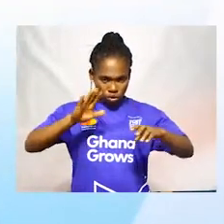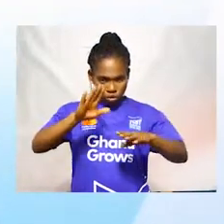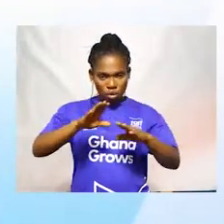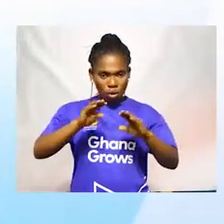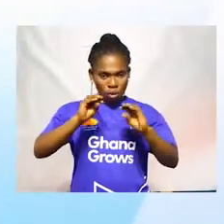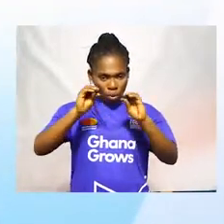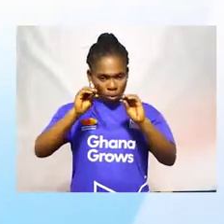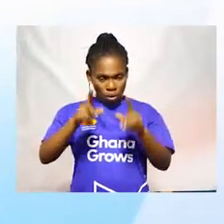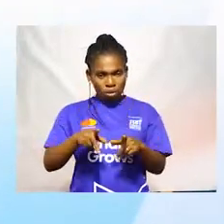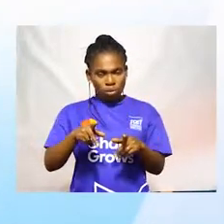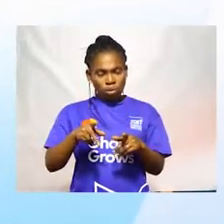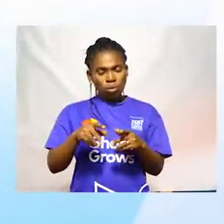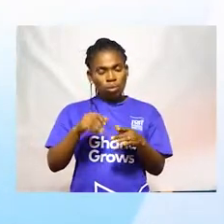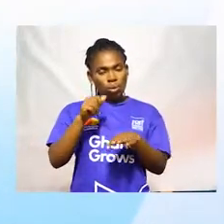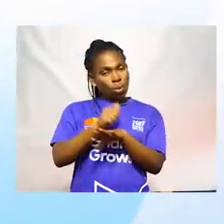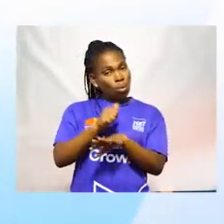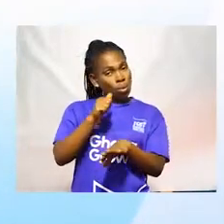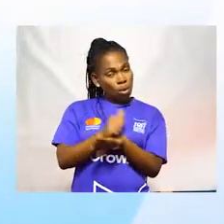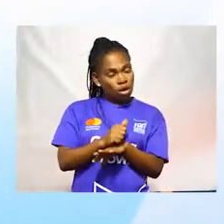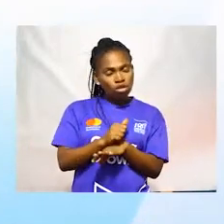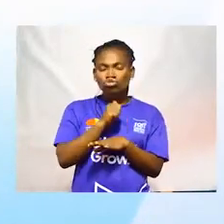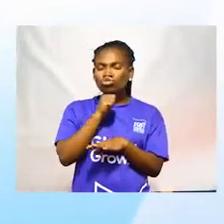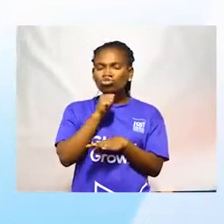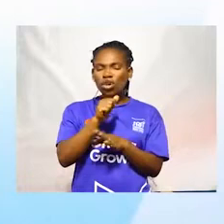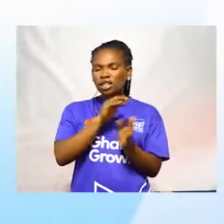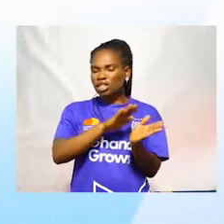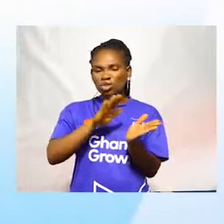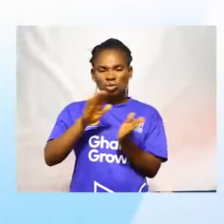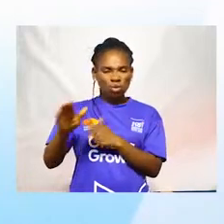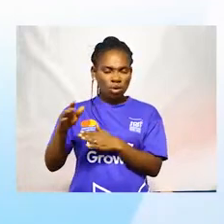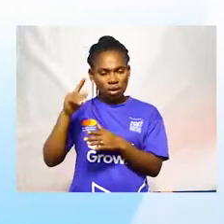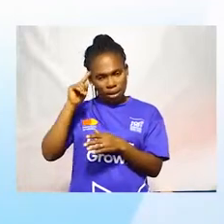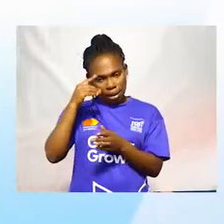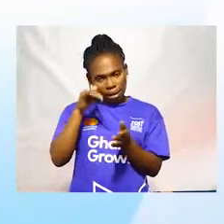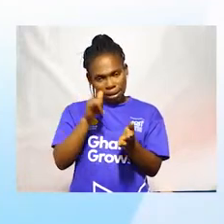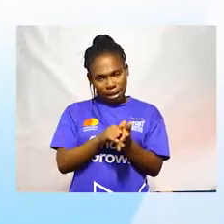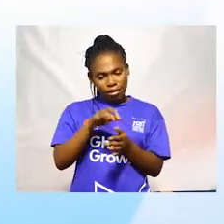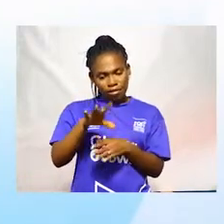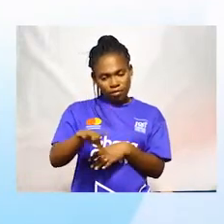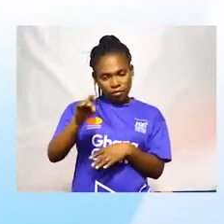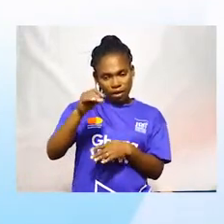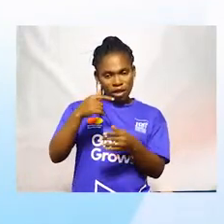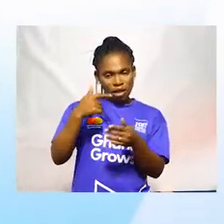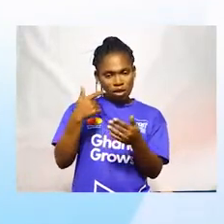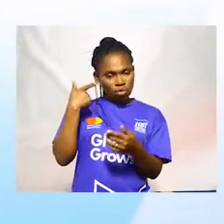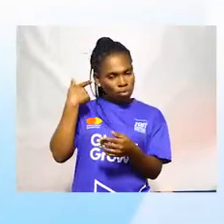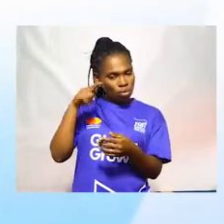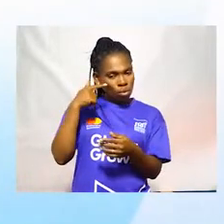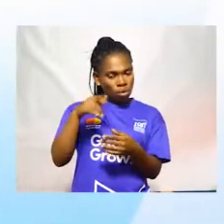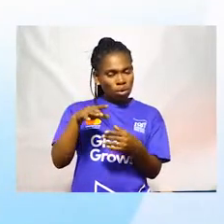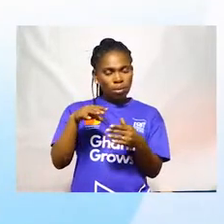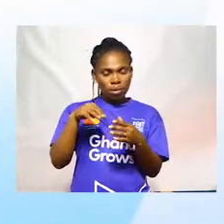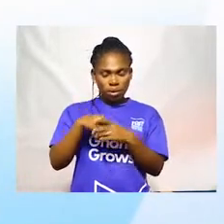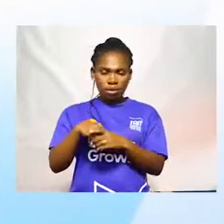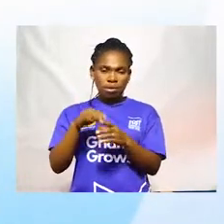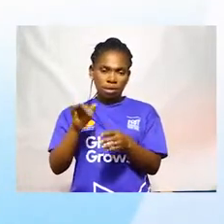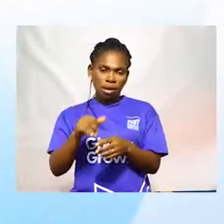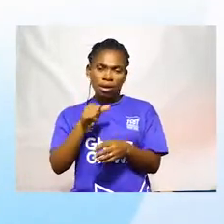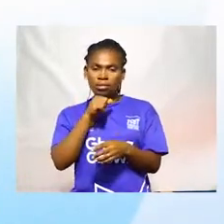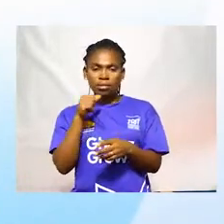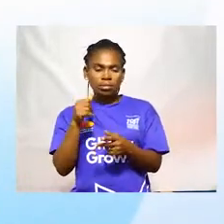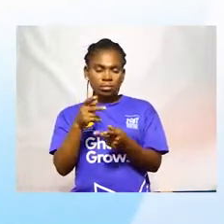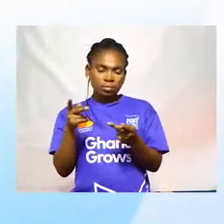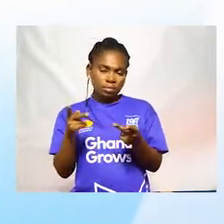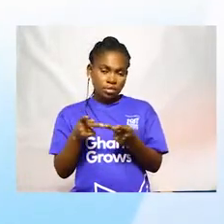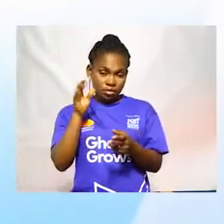possible career options, don't ignore the fact that you could find a gold mine in those sectors. If you